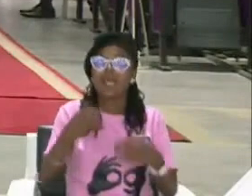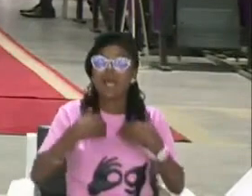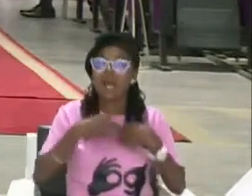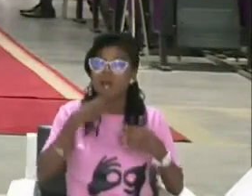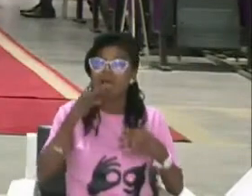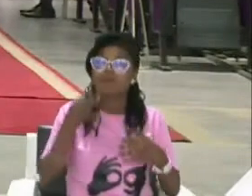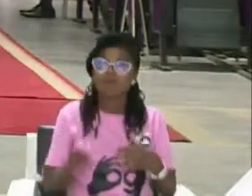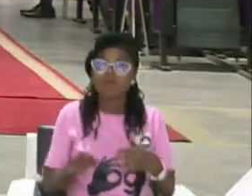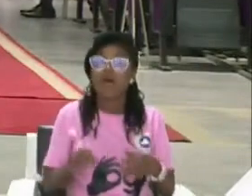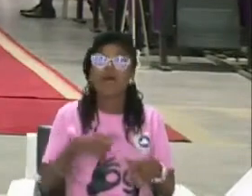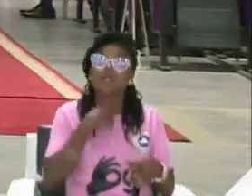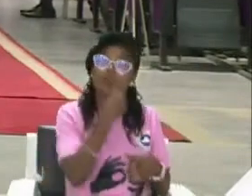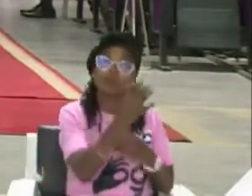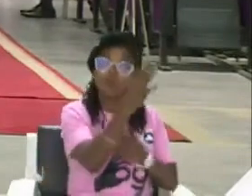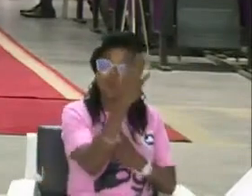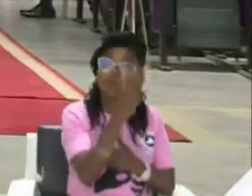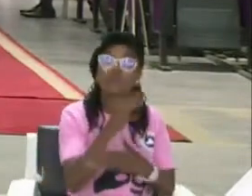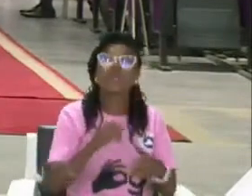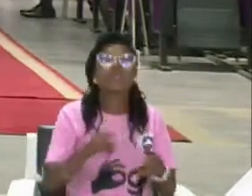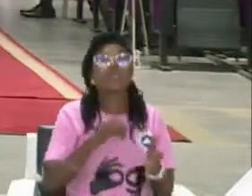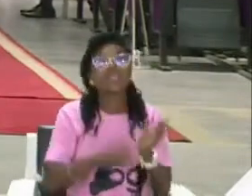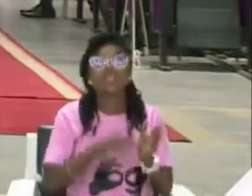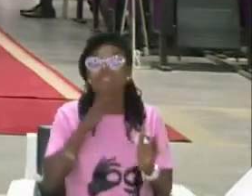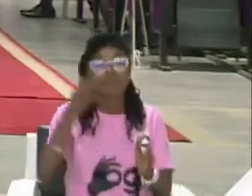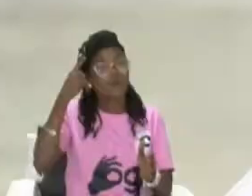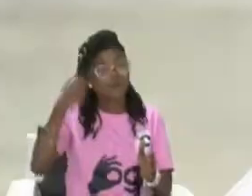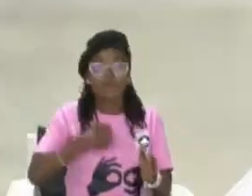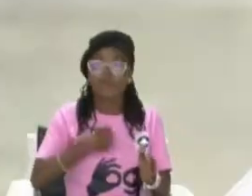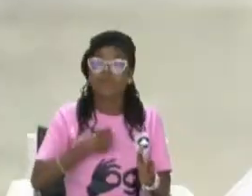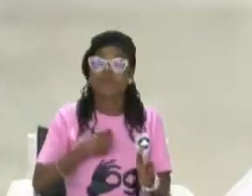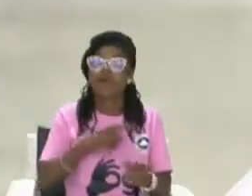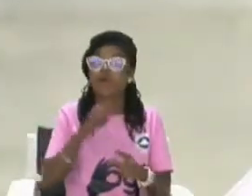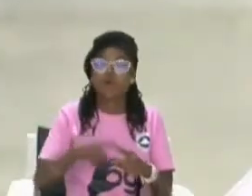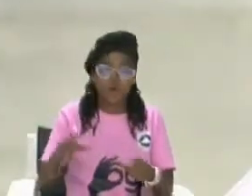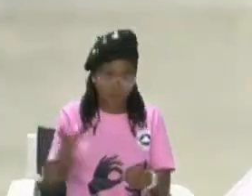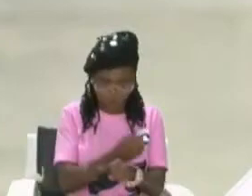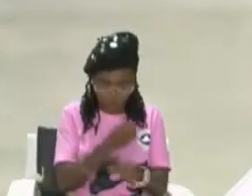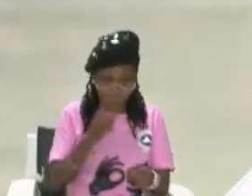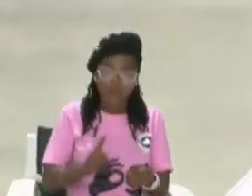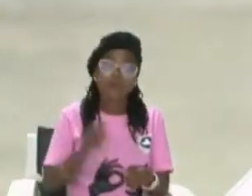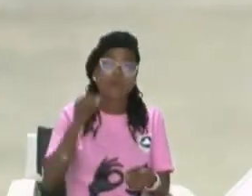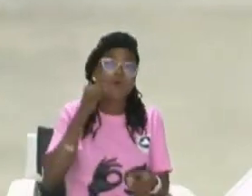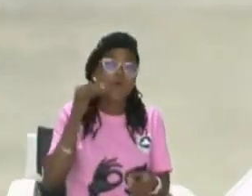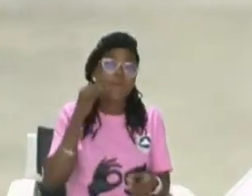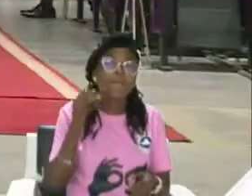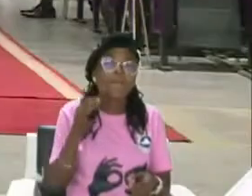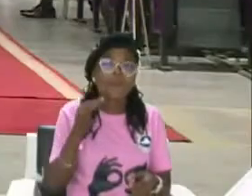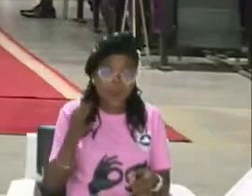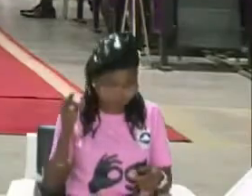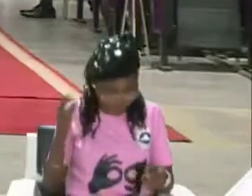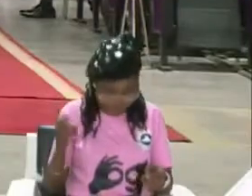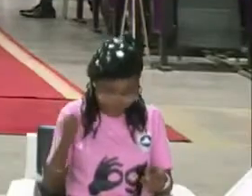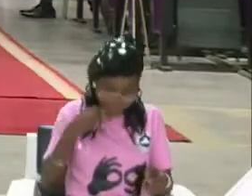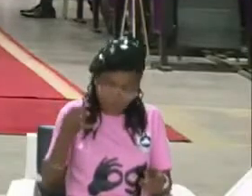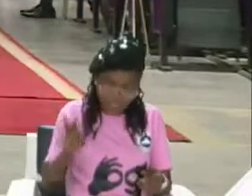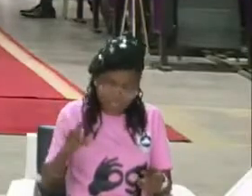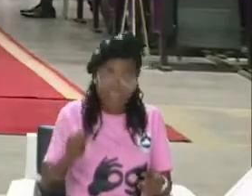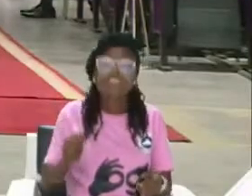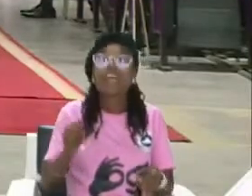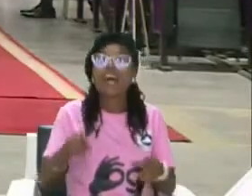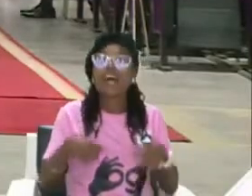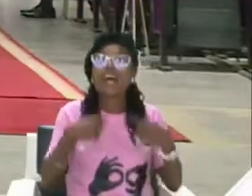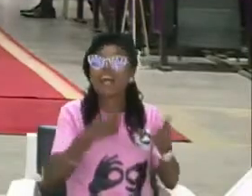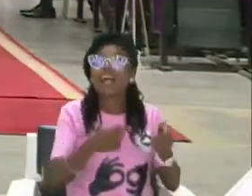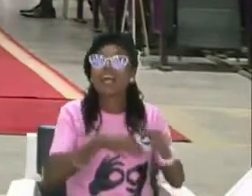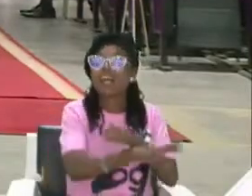spine. I told God, I said this is not for me. When we got home on Friday night, I went into my